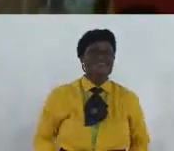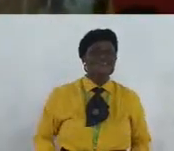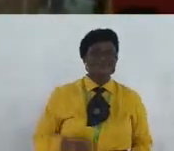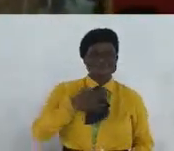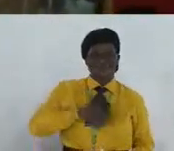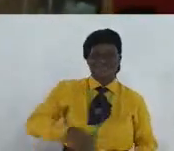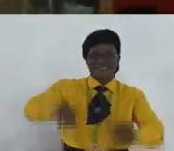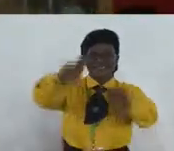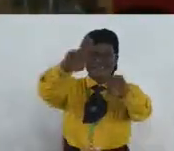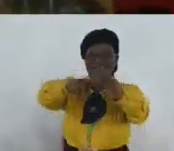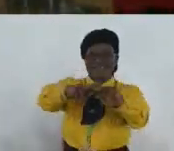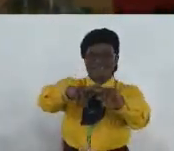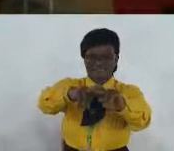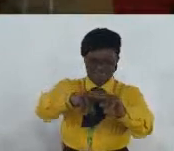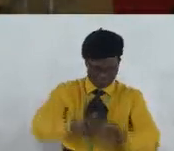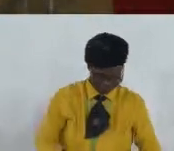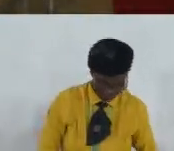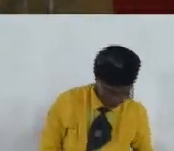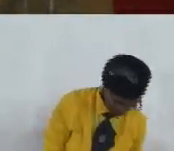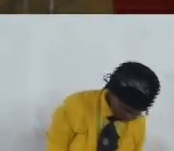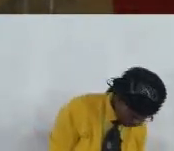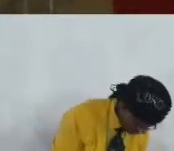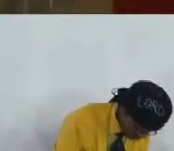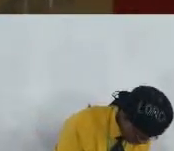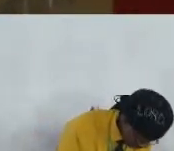Please be seated.